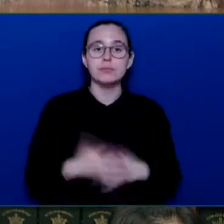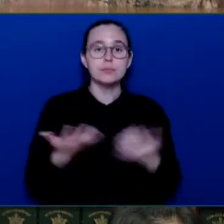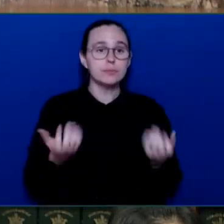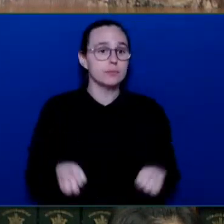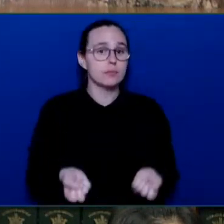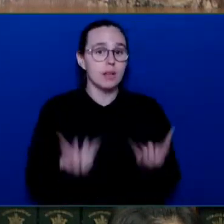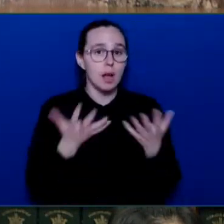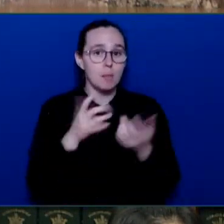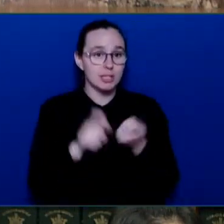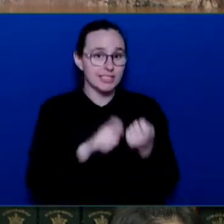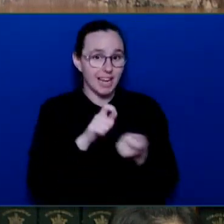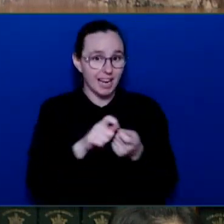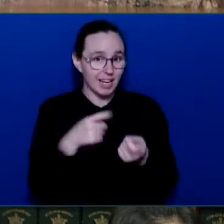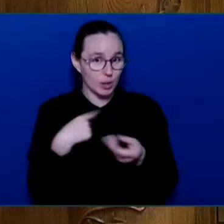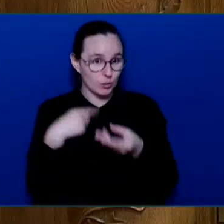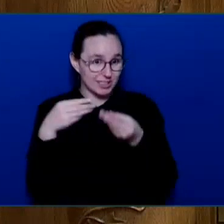with.